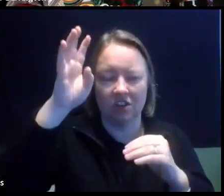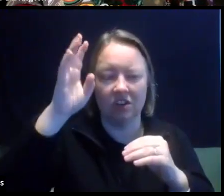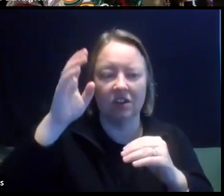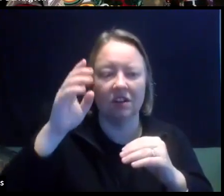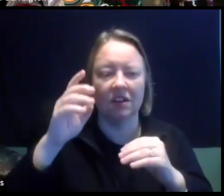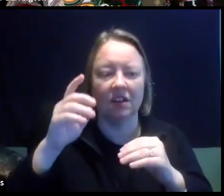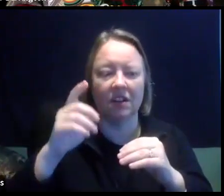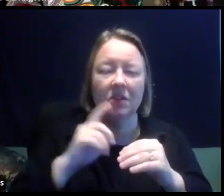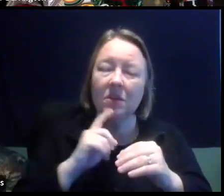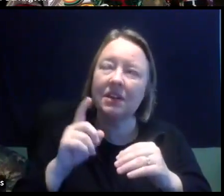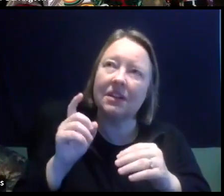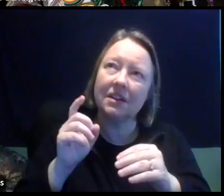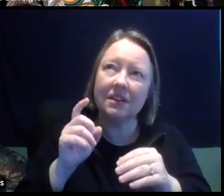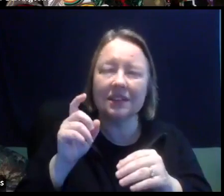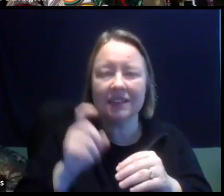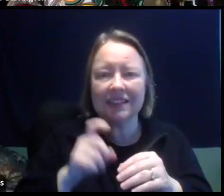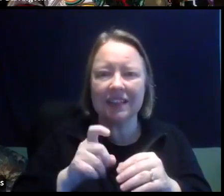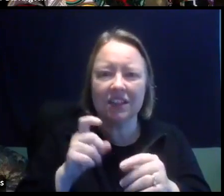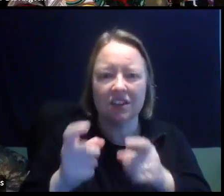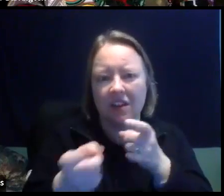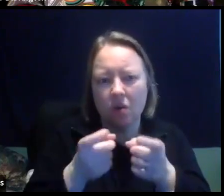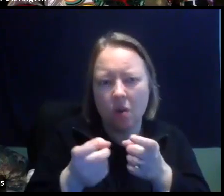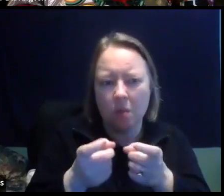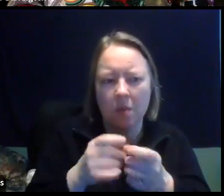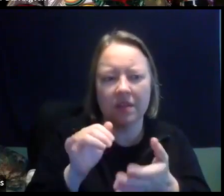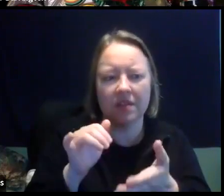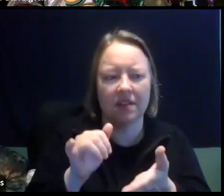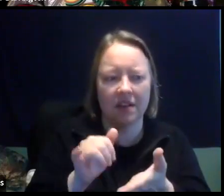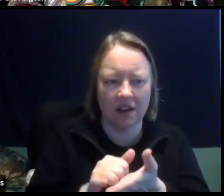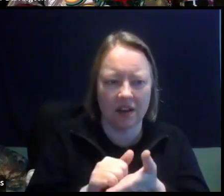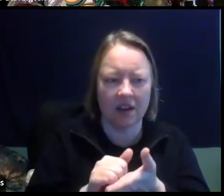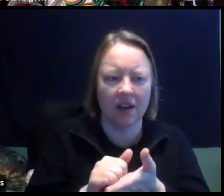necessary coping. I think it creates